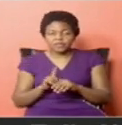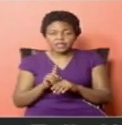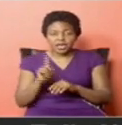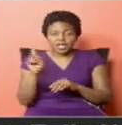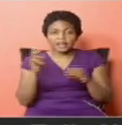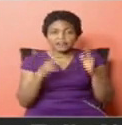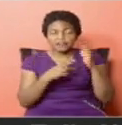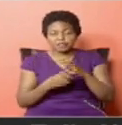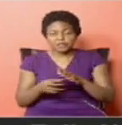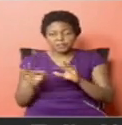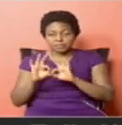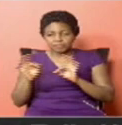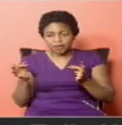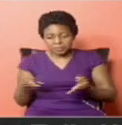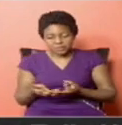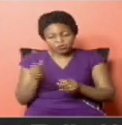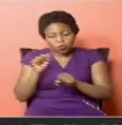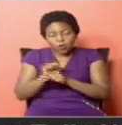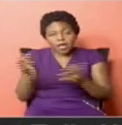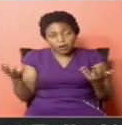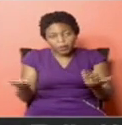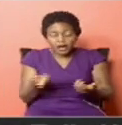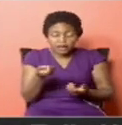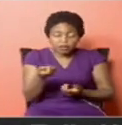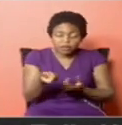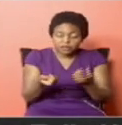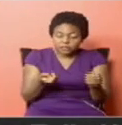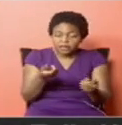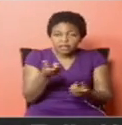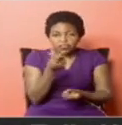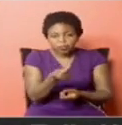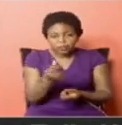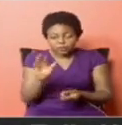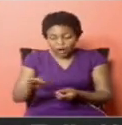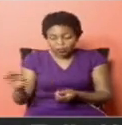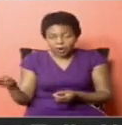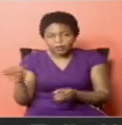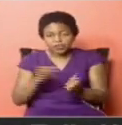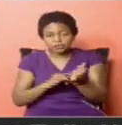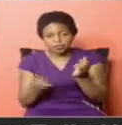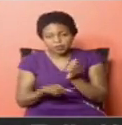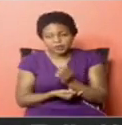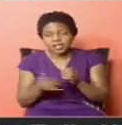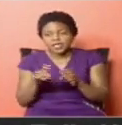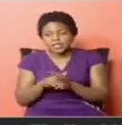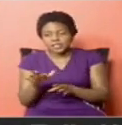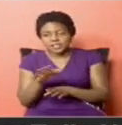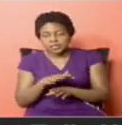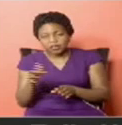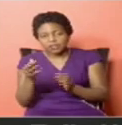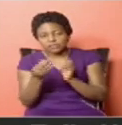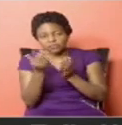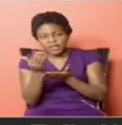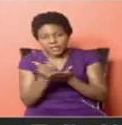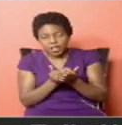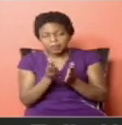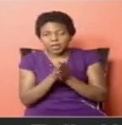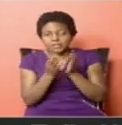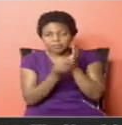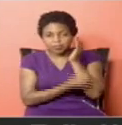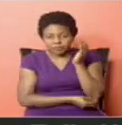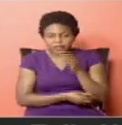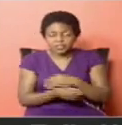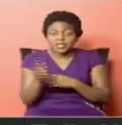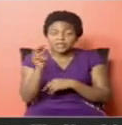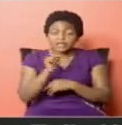vulnerable households are engaged in the informal sector in this country. In the area of incomes and poverty, ladies and gentlemen, the